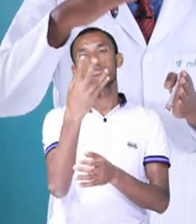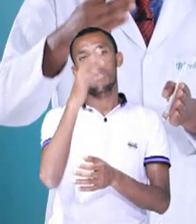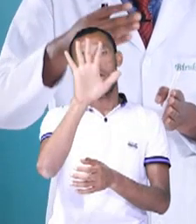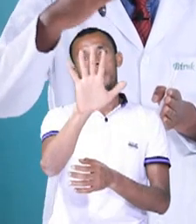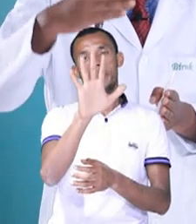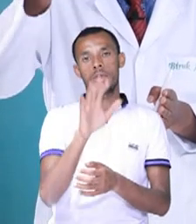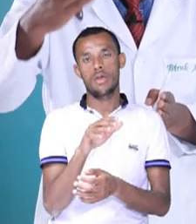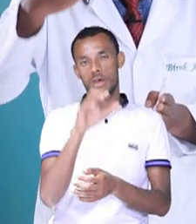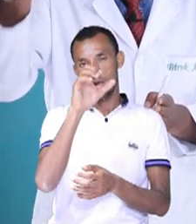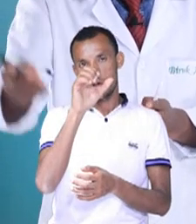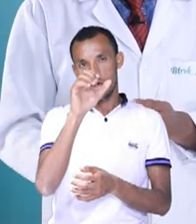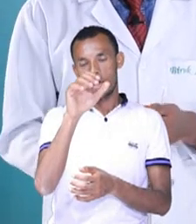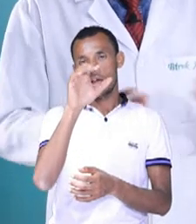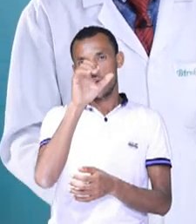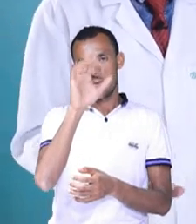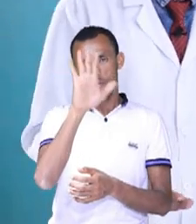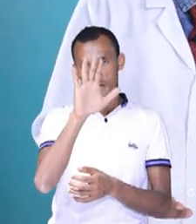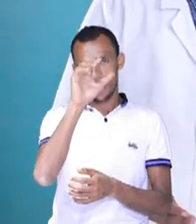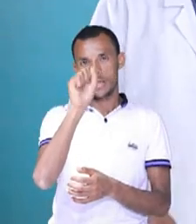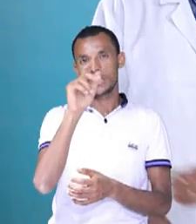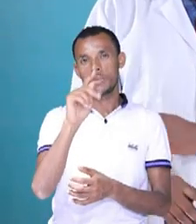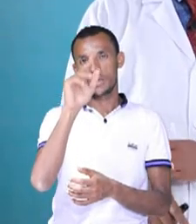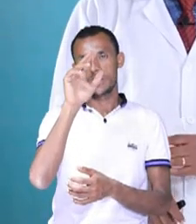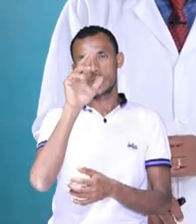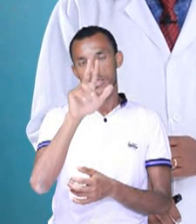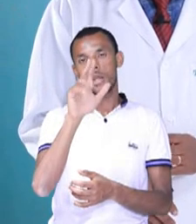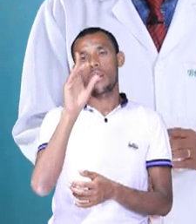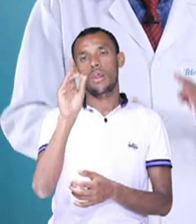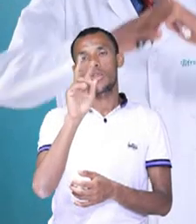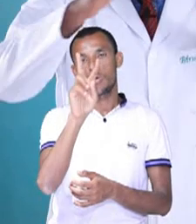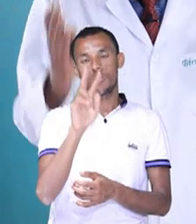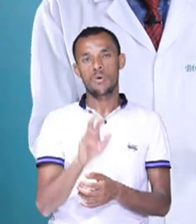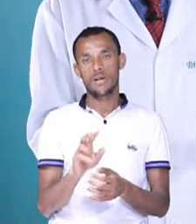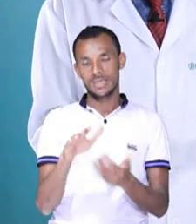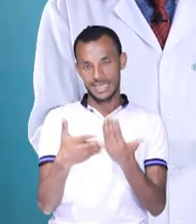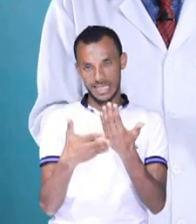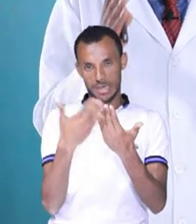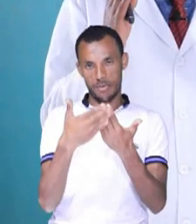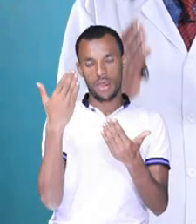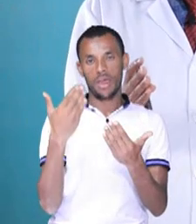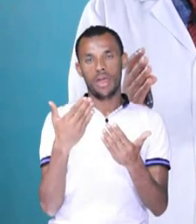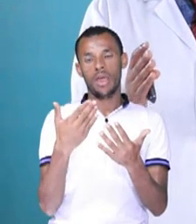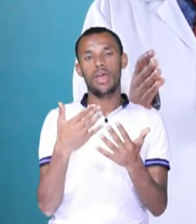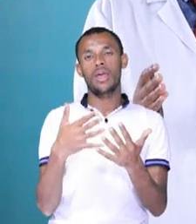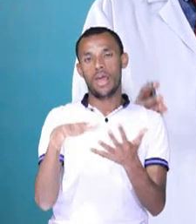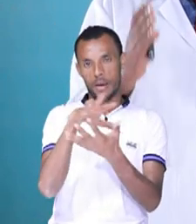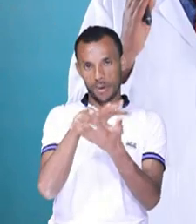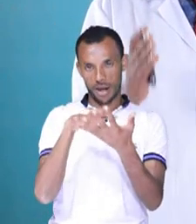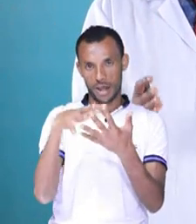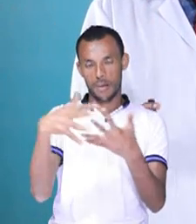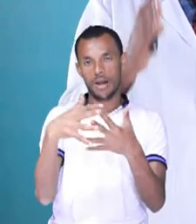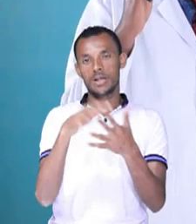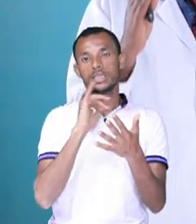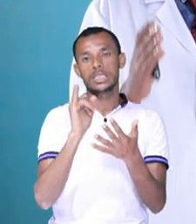produces sp3d. Similarly, sp3d2. Simply, hybridization is